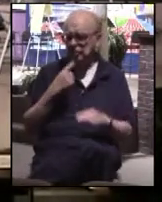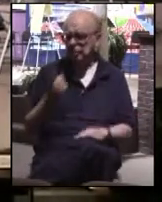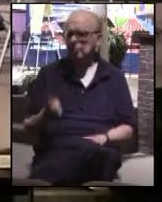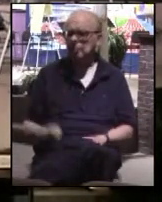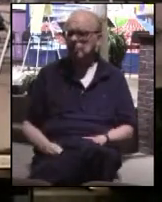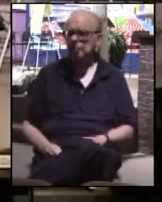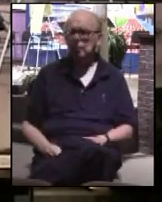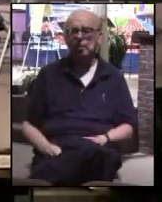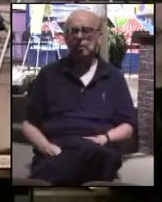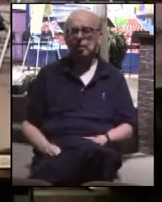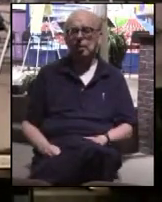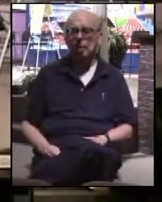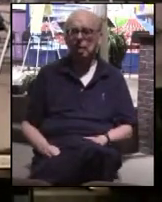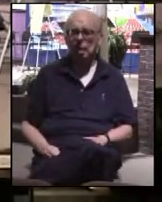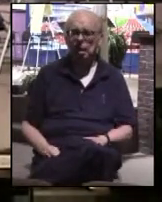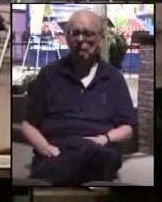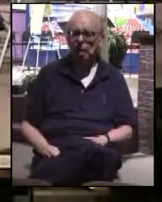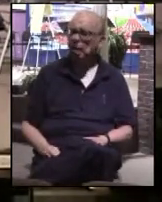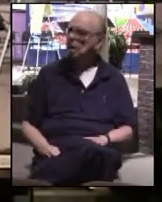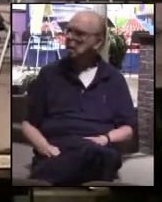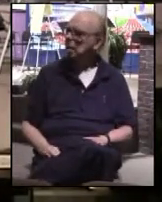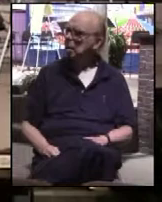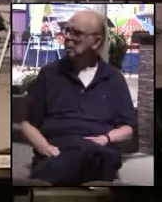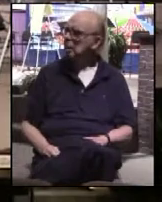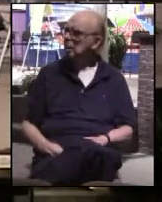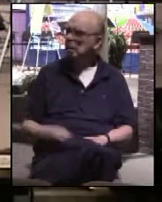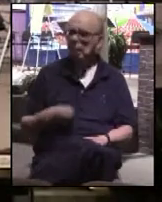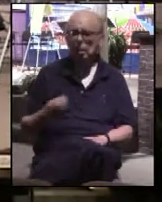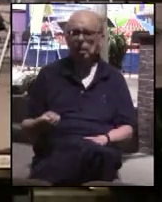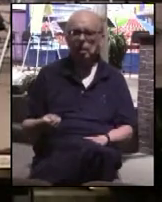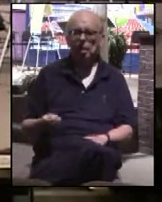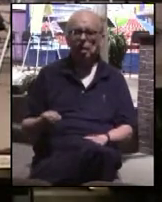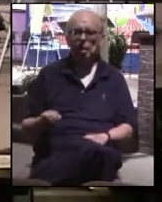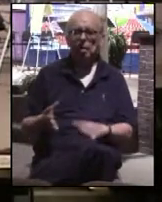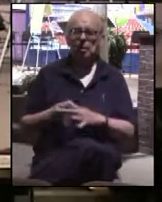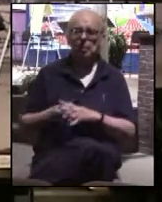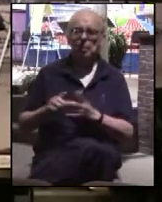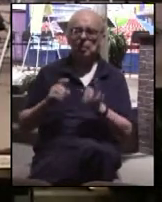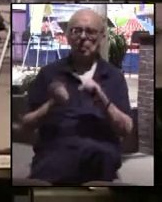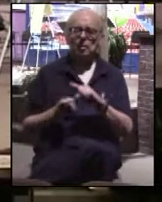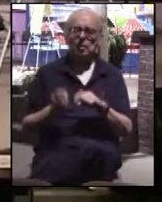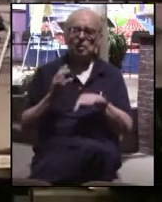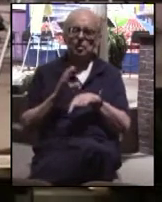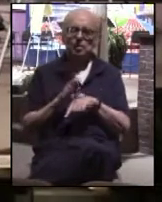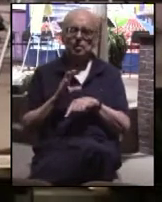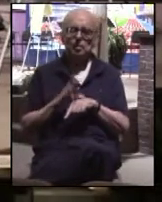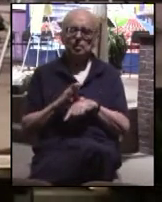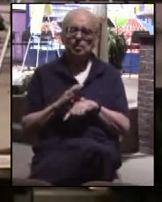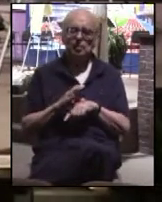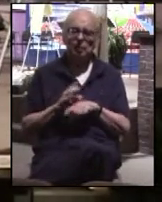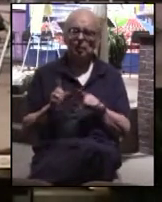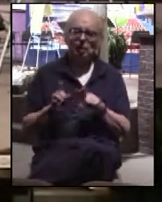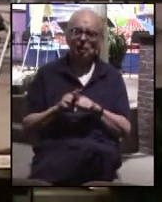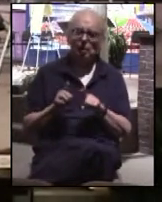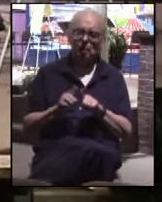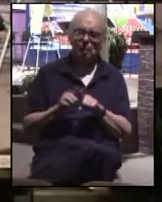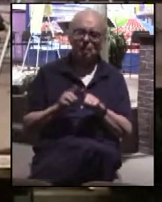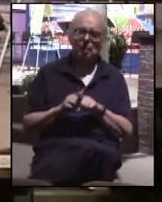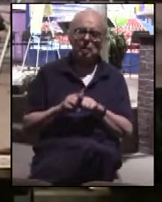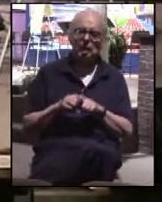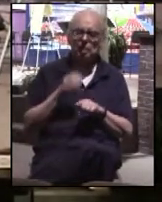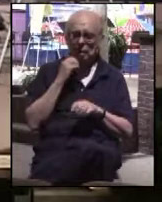and we'll continue then with the message it says americans change churches like homeowners